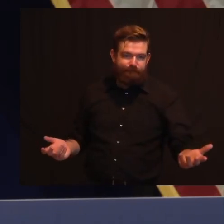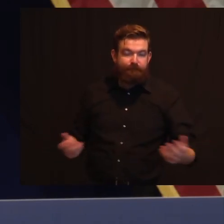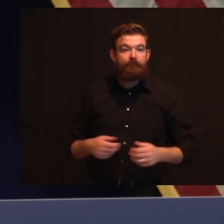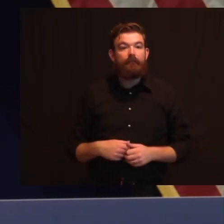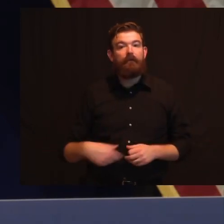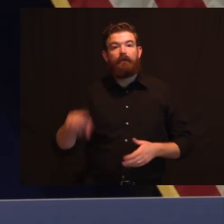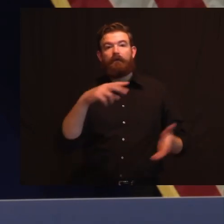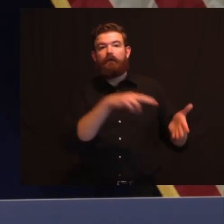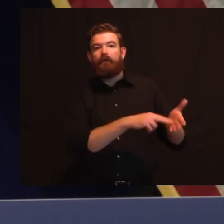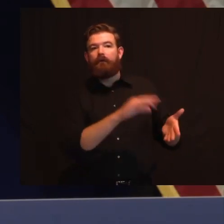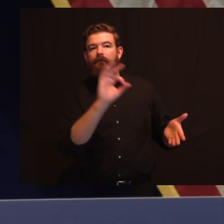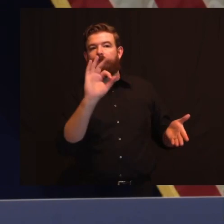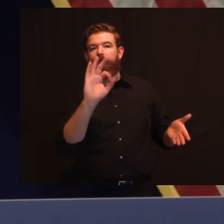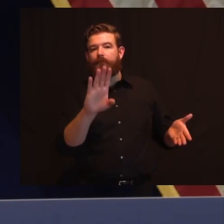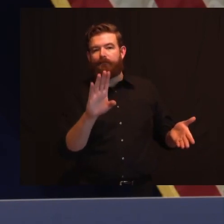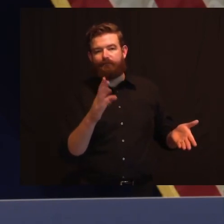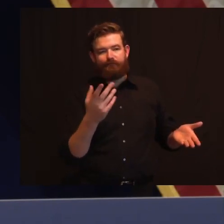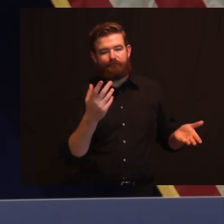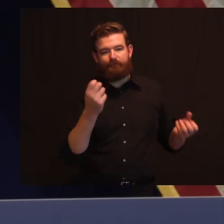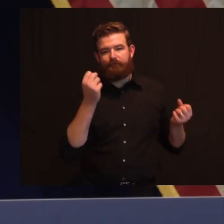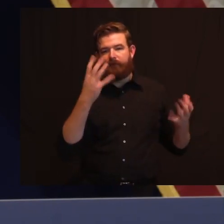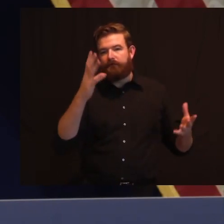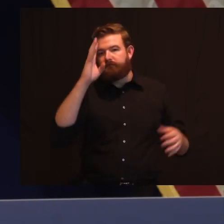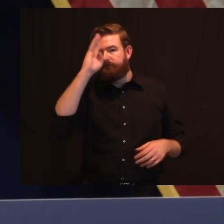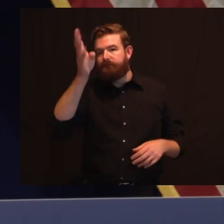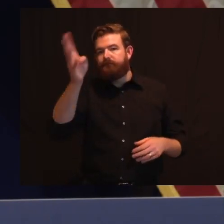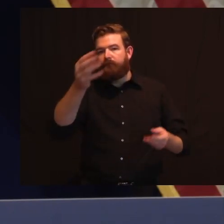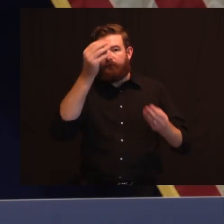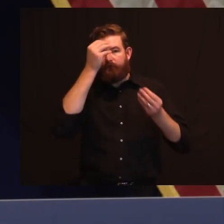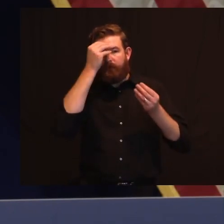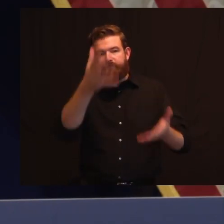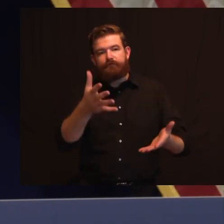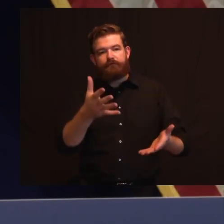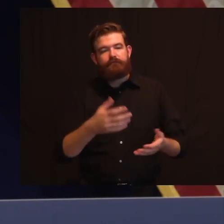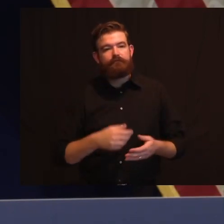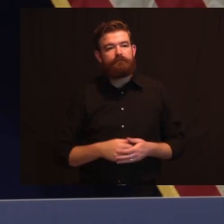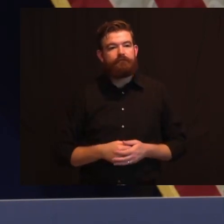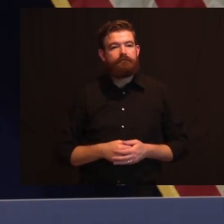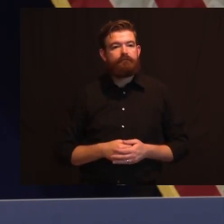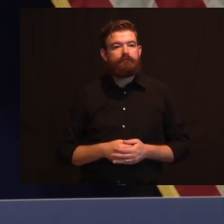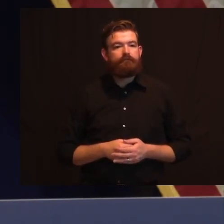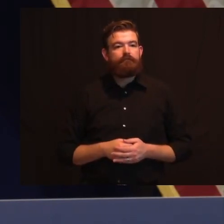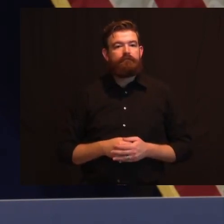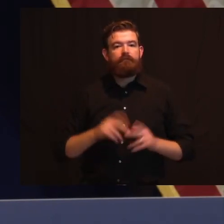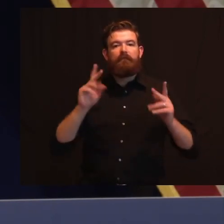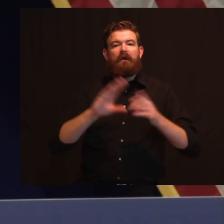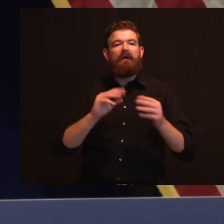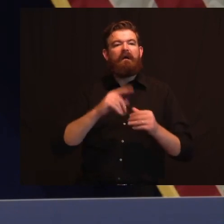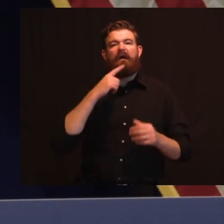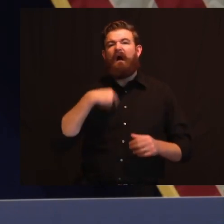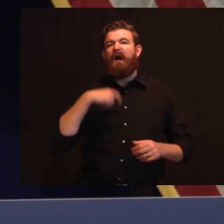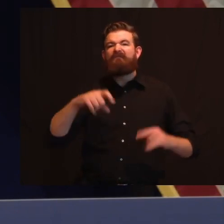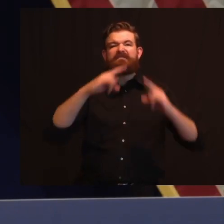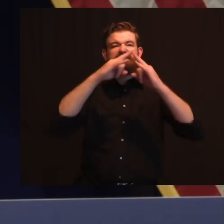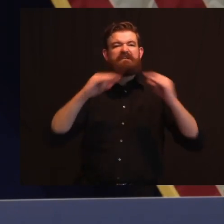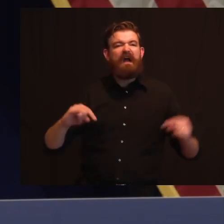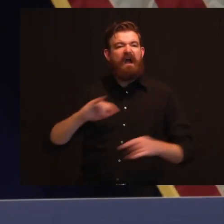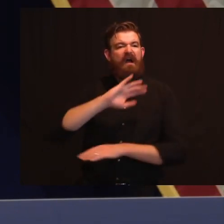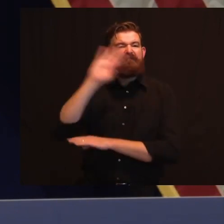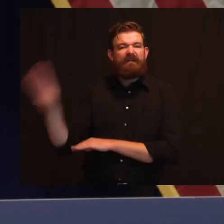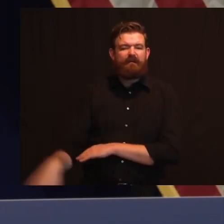one, no one needs to camp out overnight. When our centers open at 8 a.m., tickets are distributed